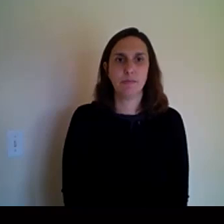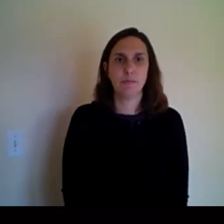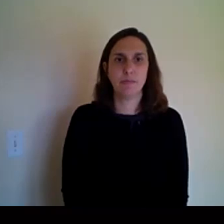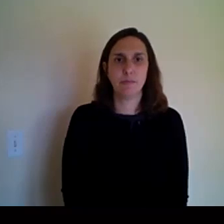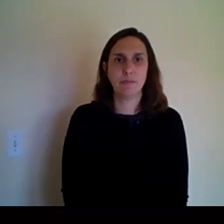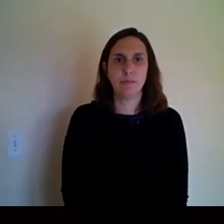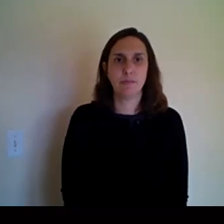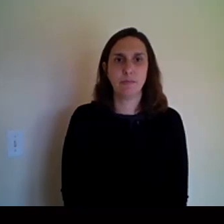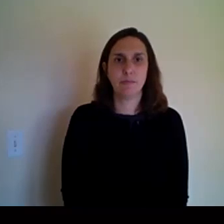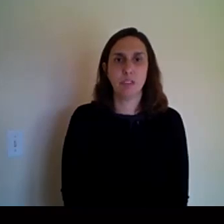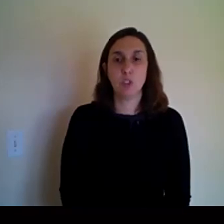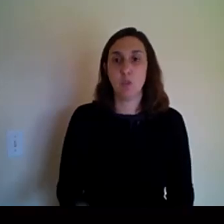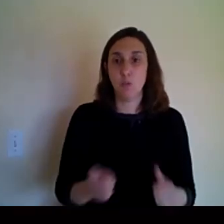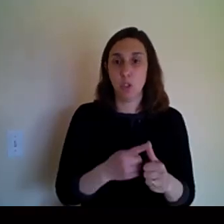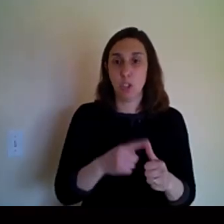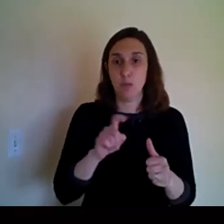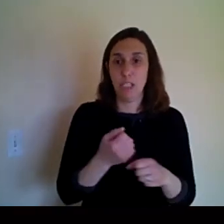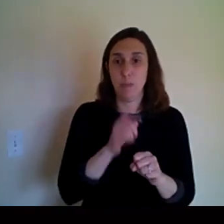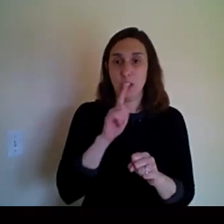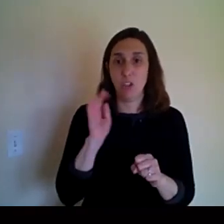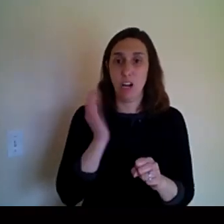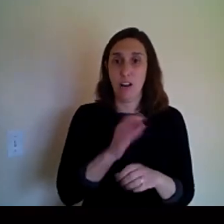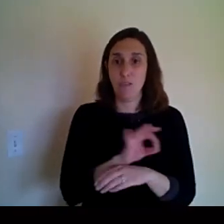our function is 1-to-1.